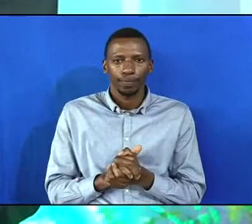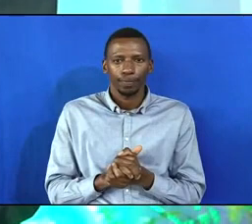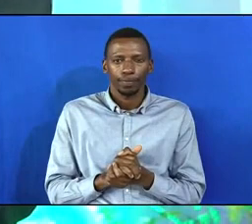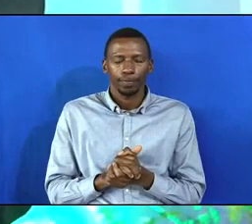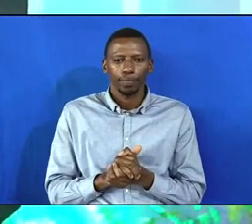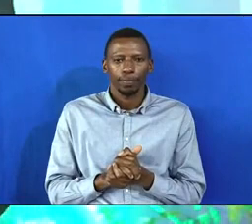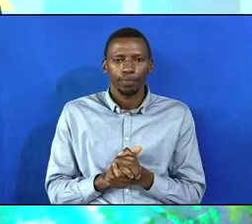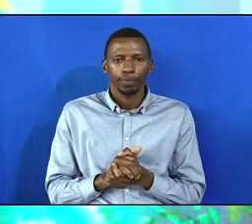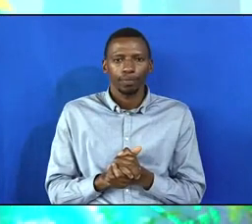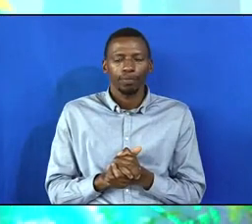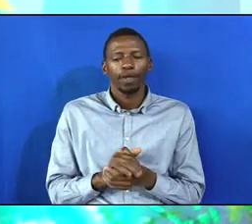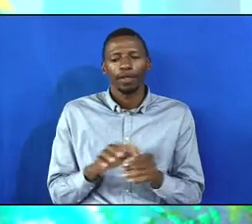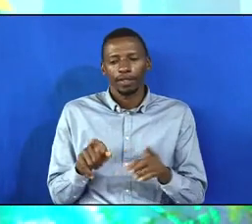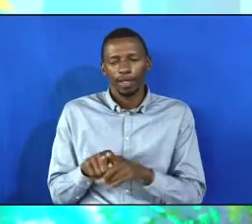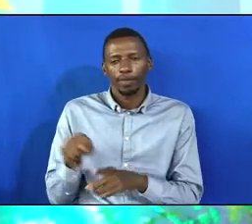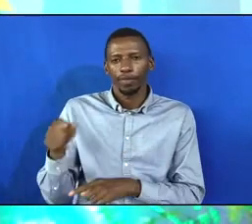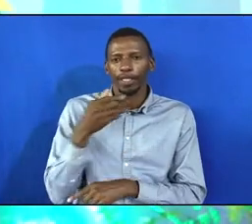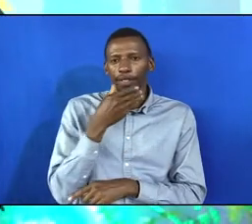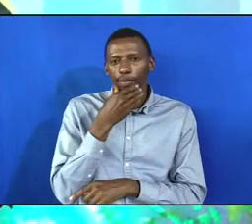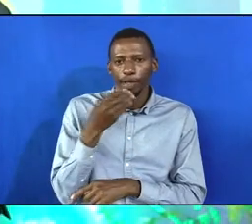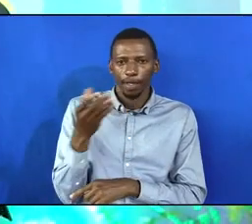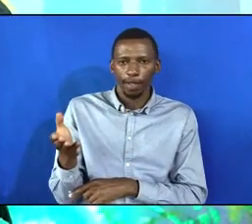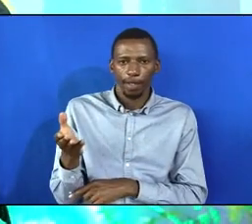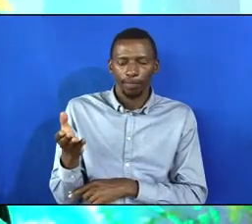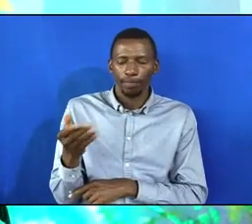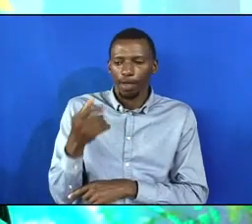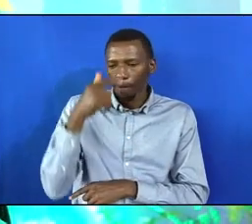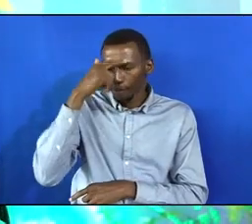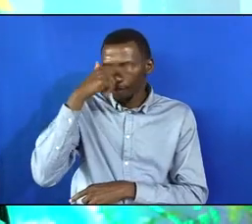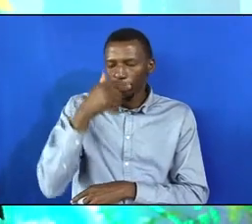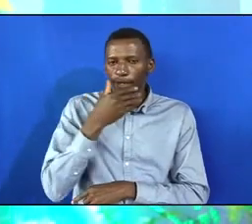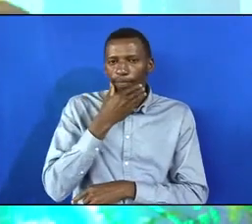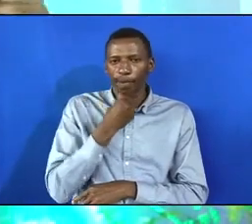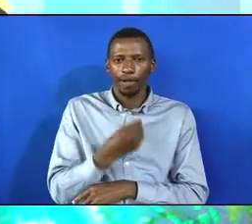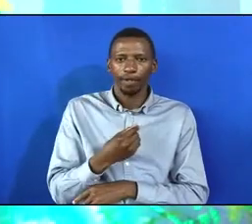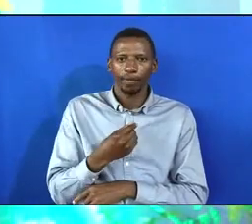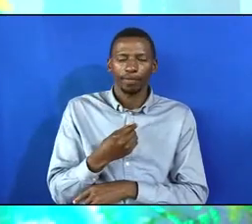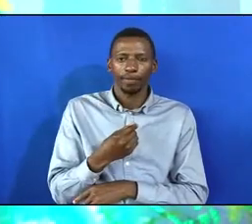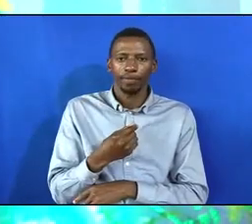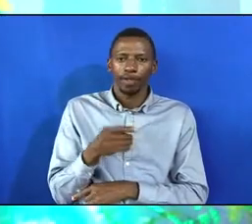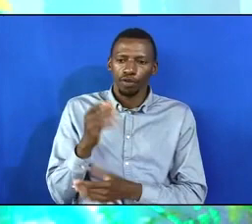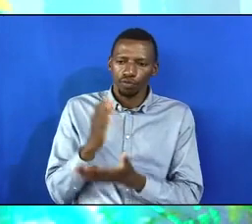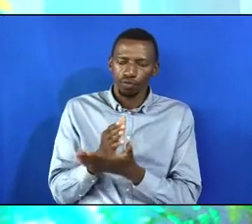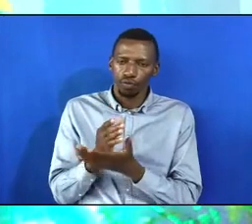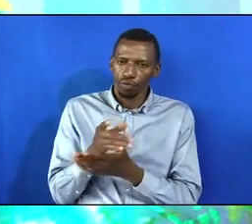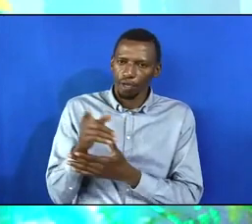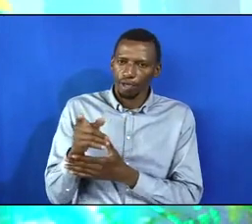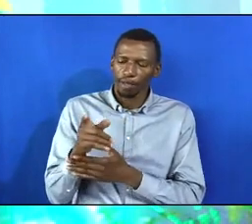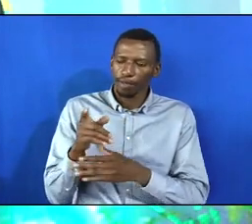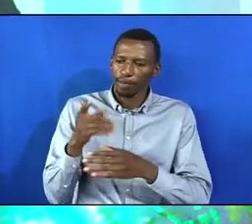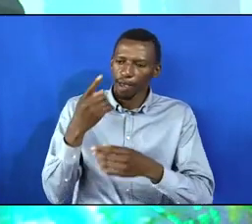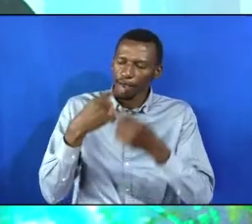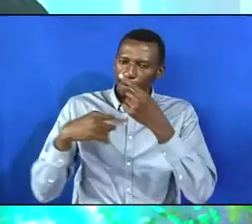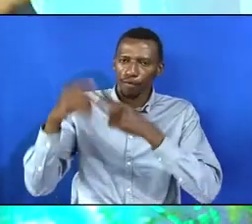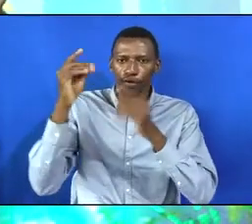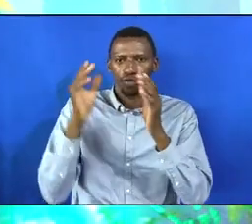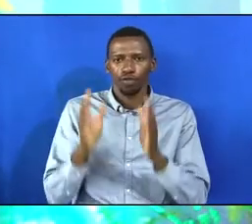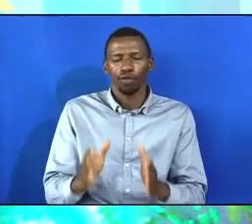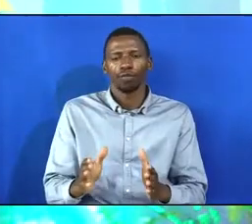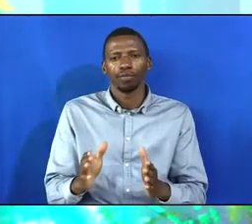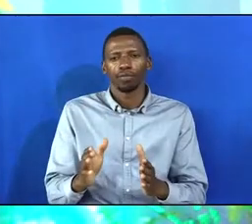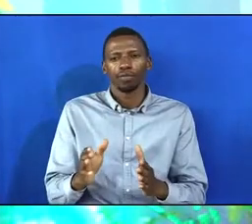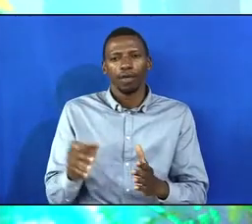So such was this man here. Bartimaeus here. In a sense, he was a hero. He did not suffer